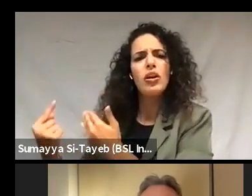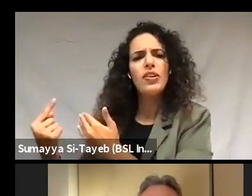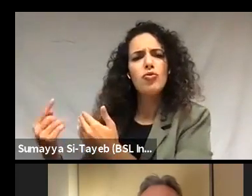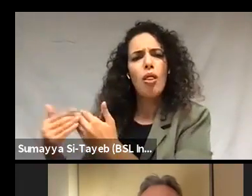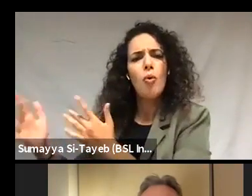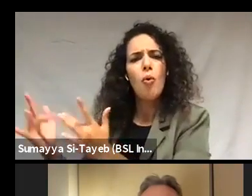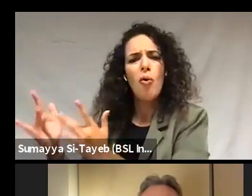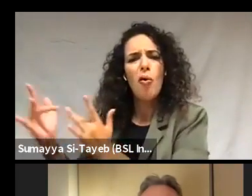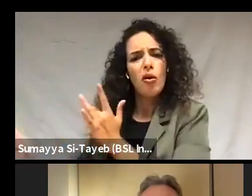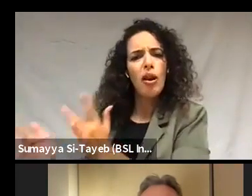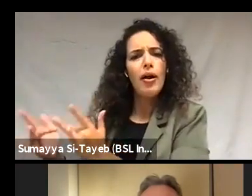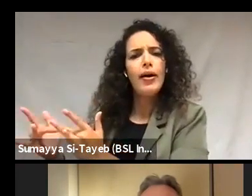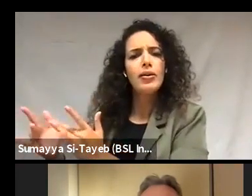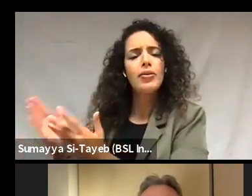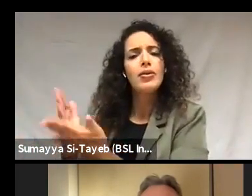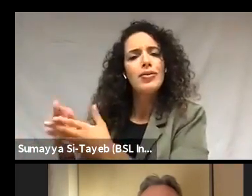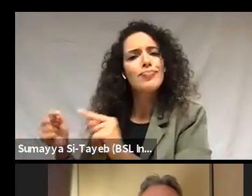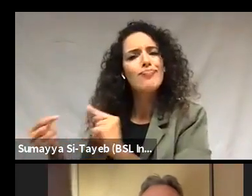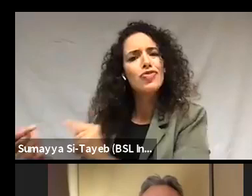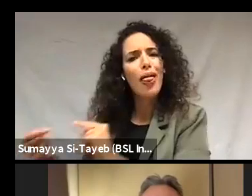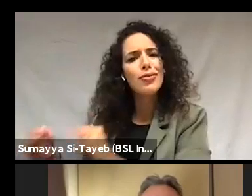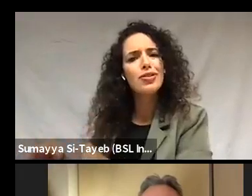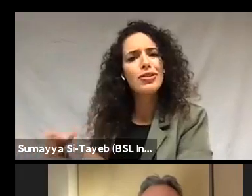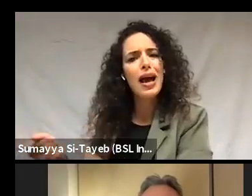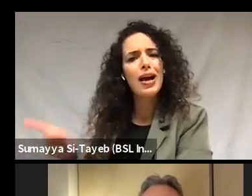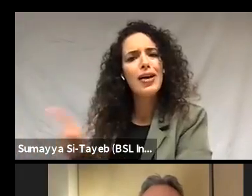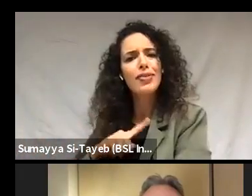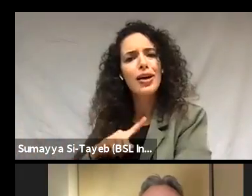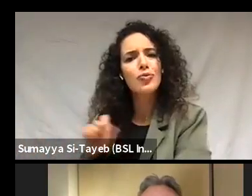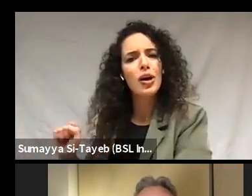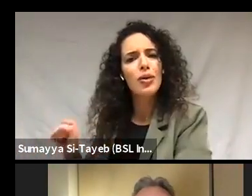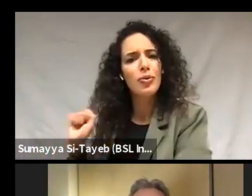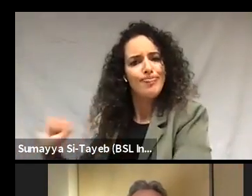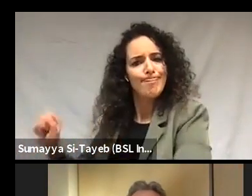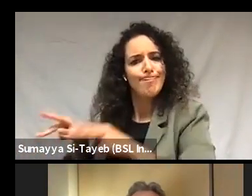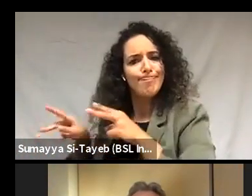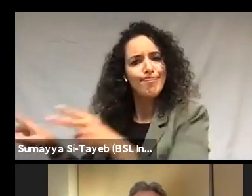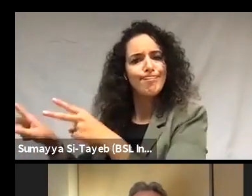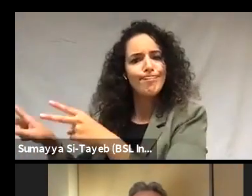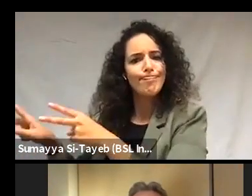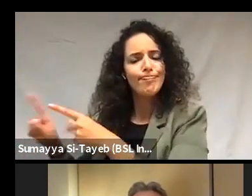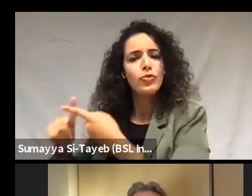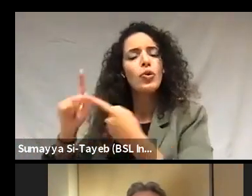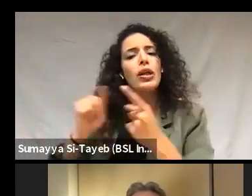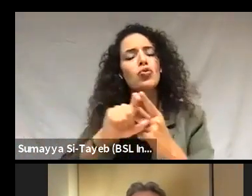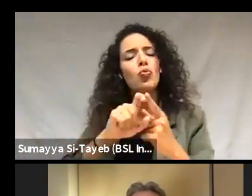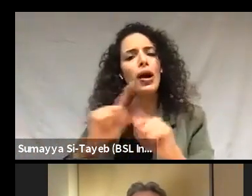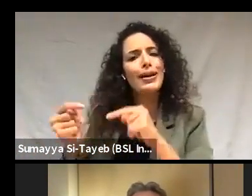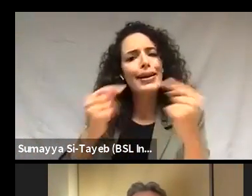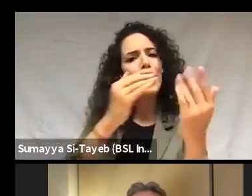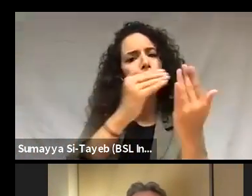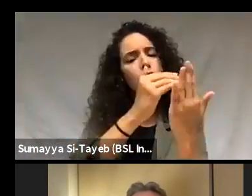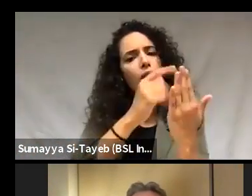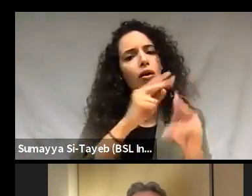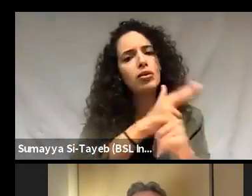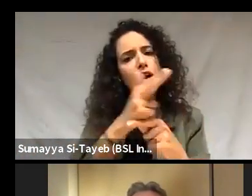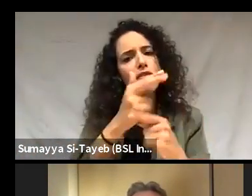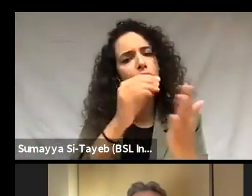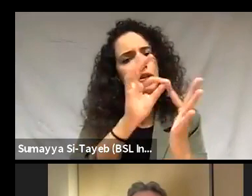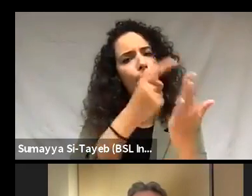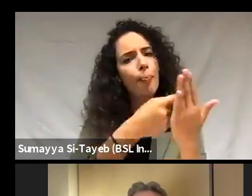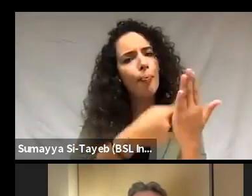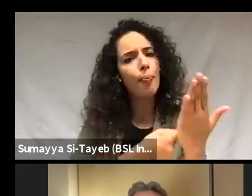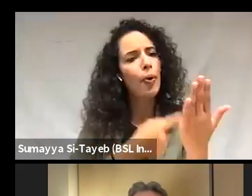that challenges the way that it's talked about within counterterrorism policy, which then would filter down into the way that the media might report on